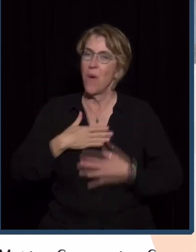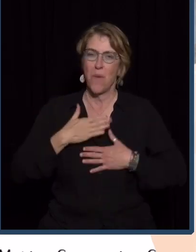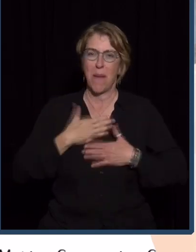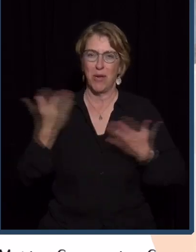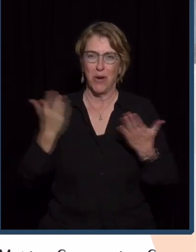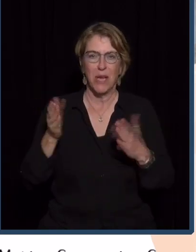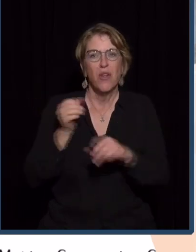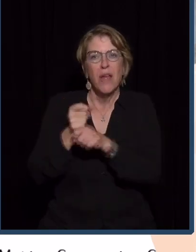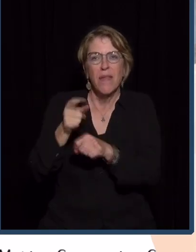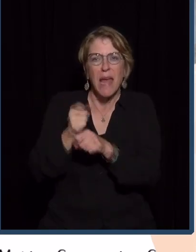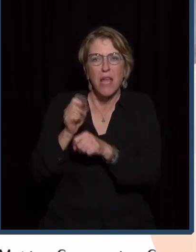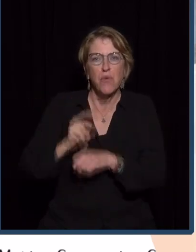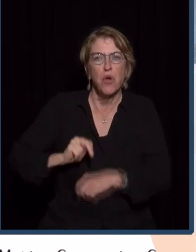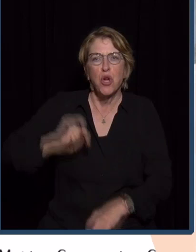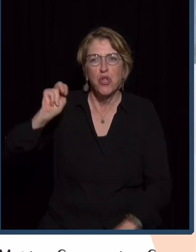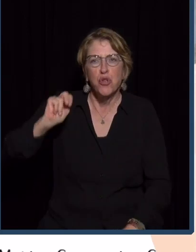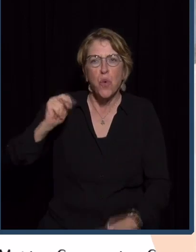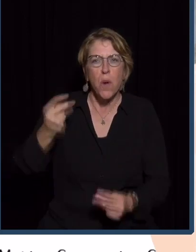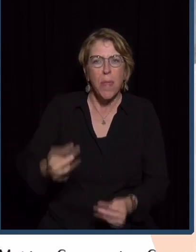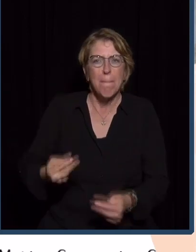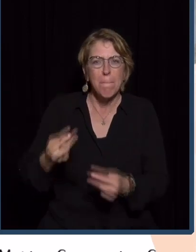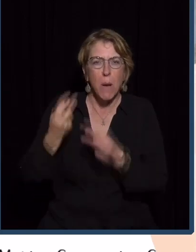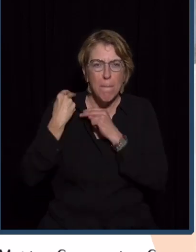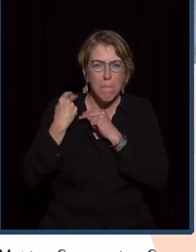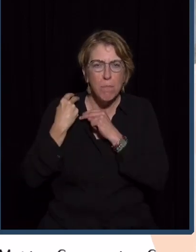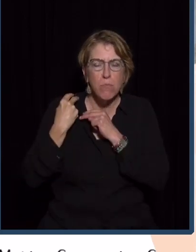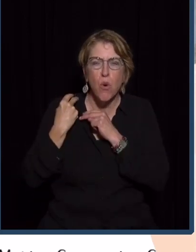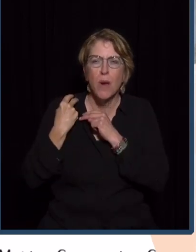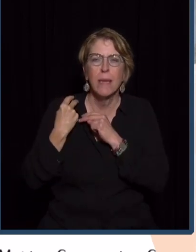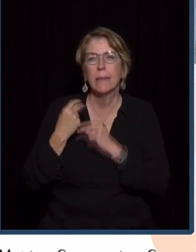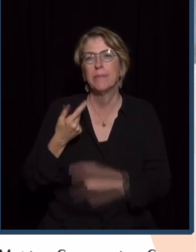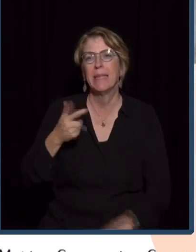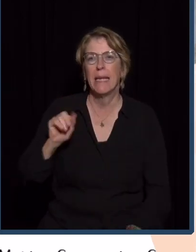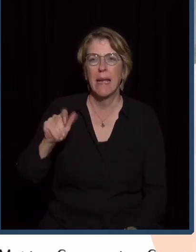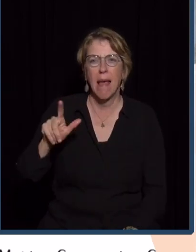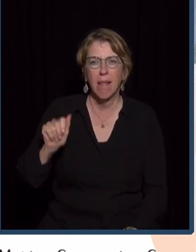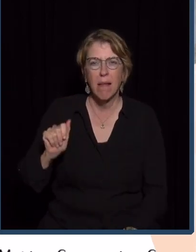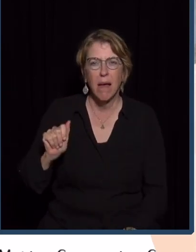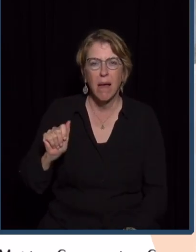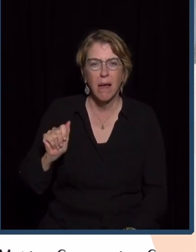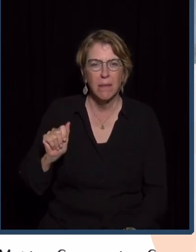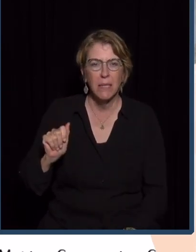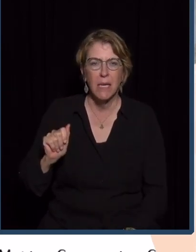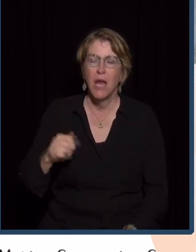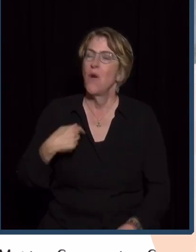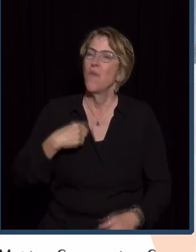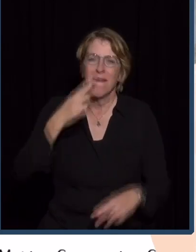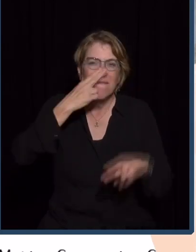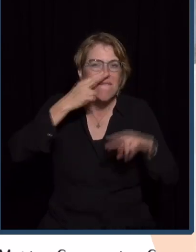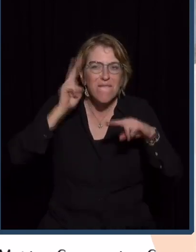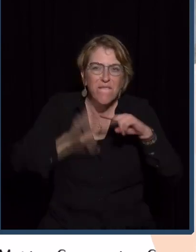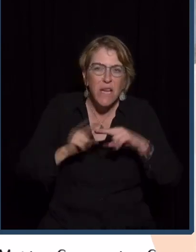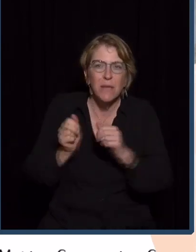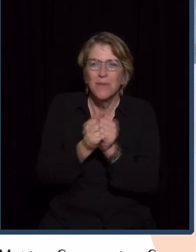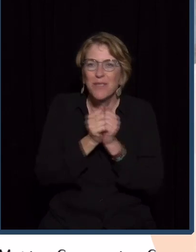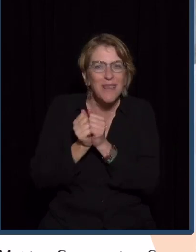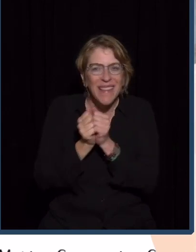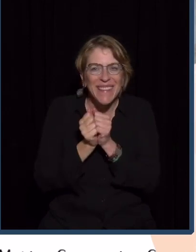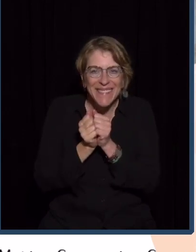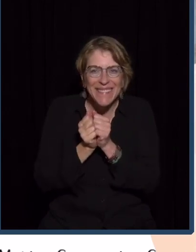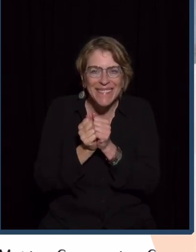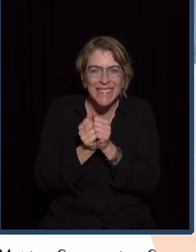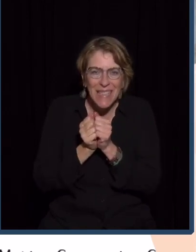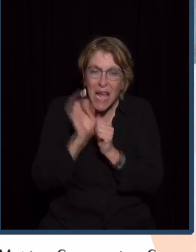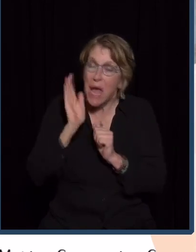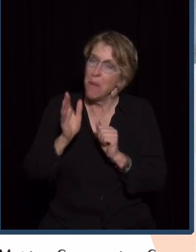annual North Memorial Health Gala, Making Compassion Count. We have so much fun when we're together, and we're still going to